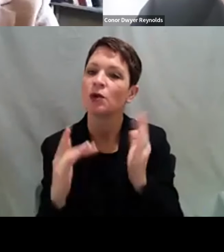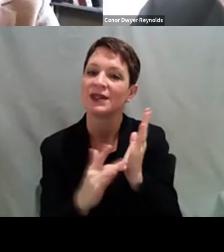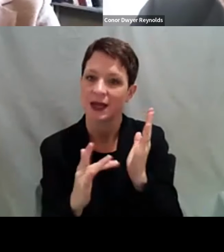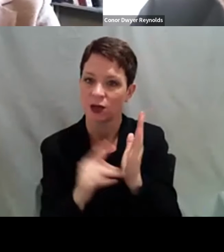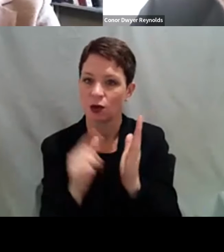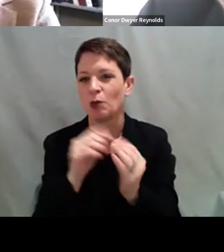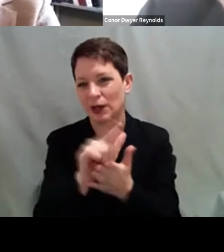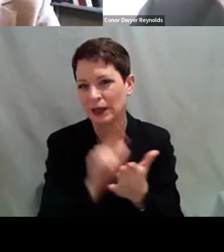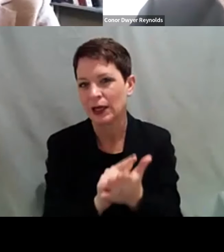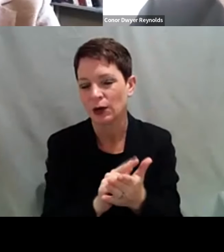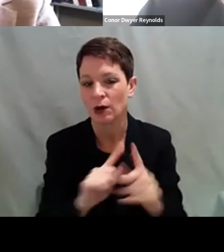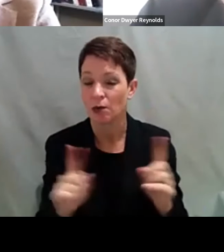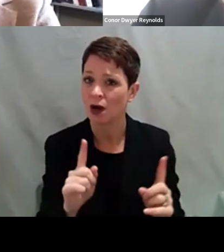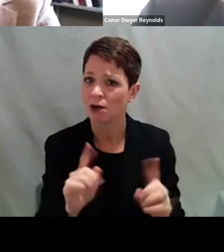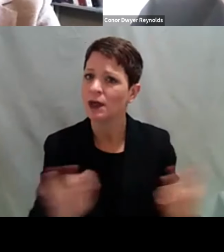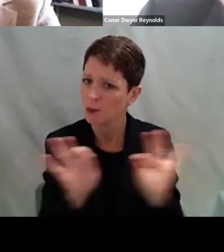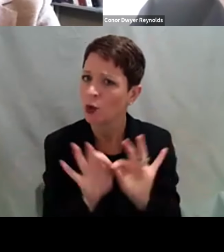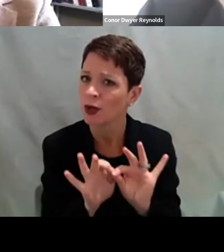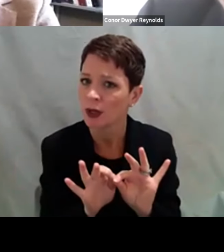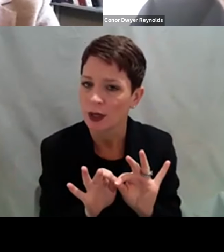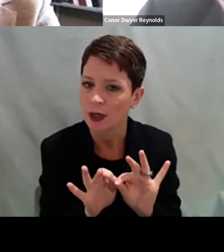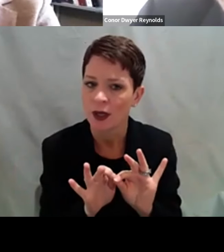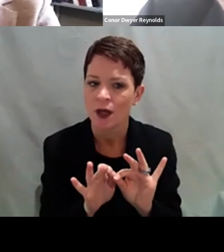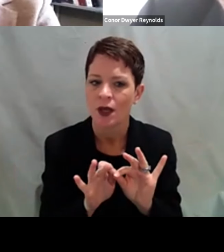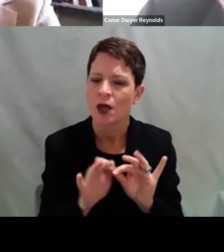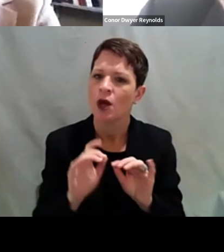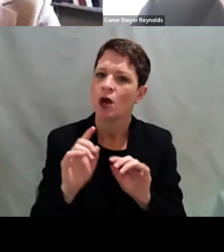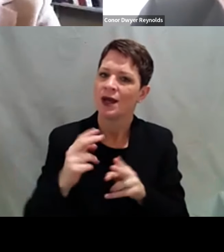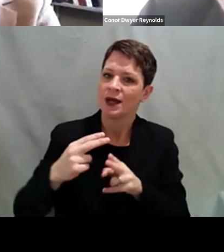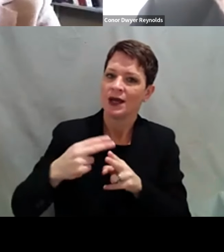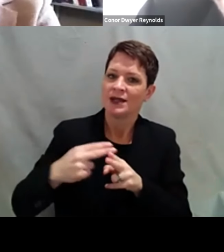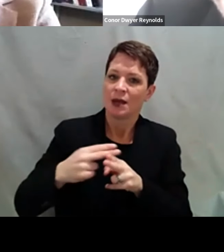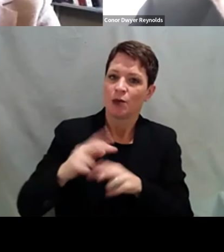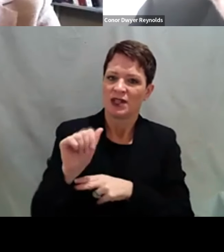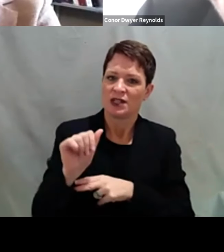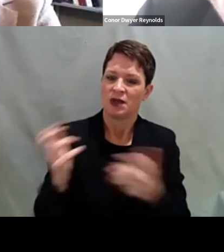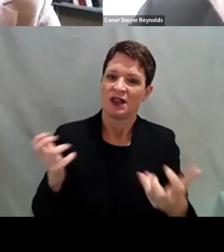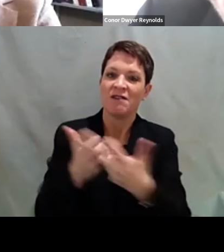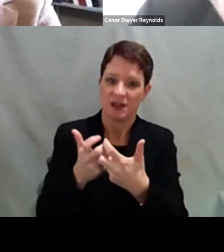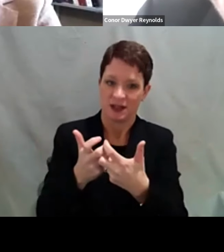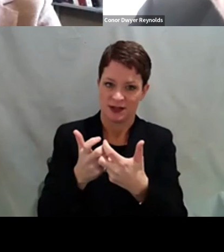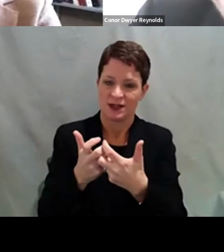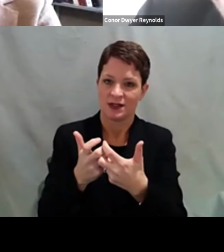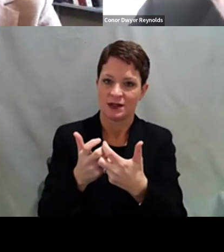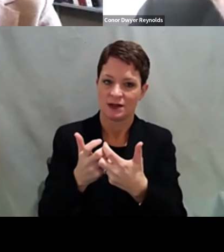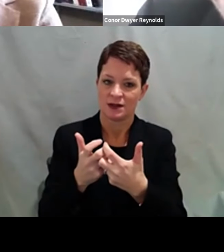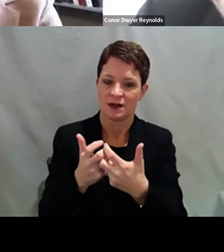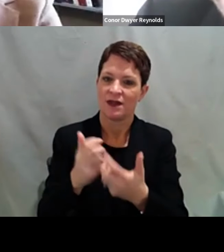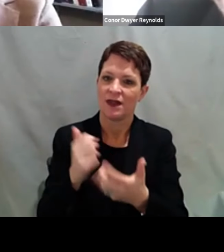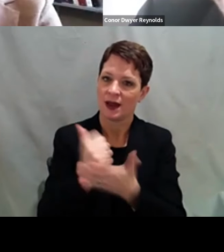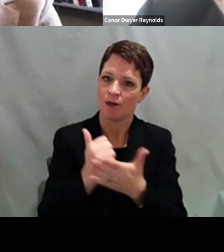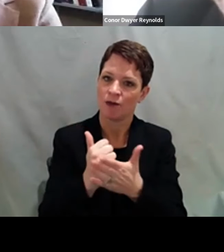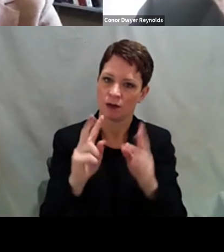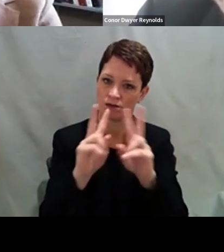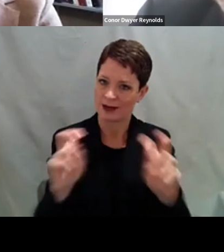but potentially fruitful, is where temporary disability fits into this helpful